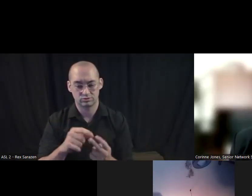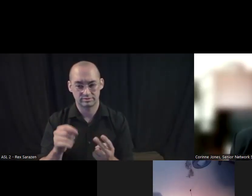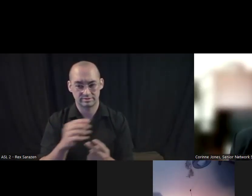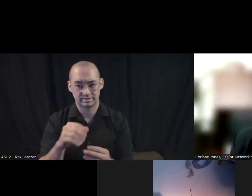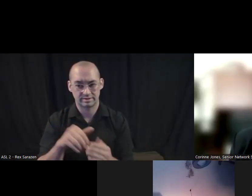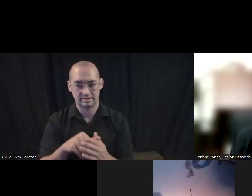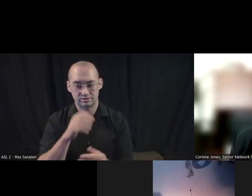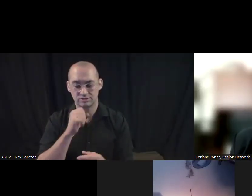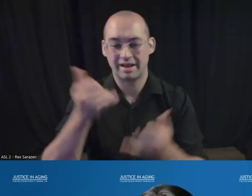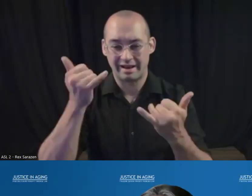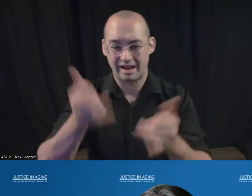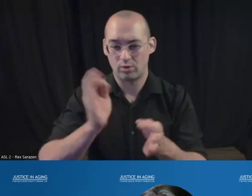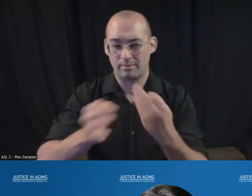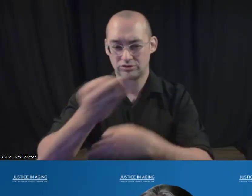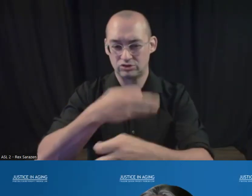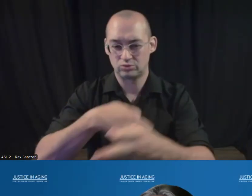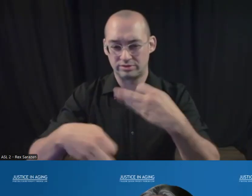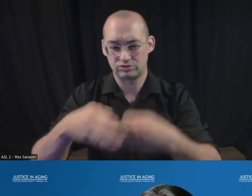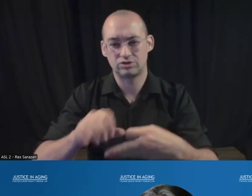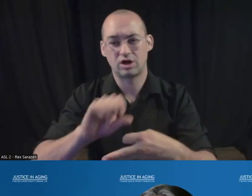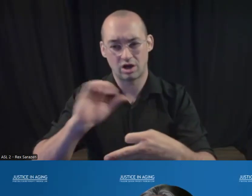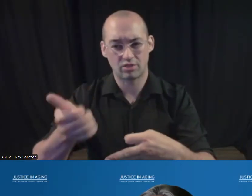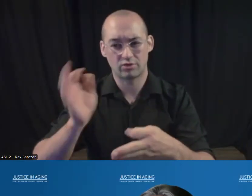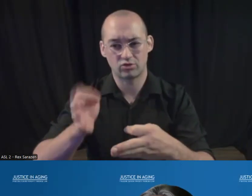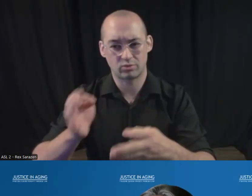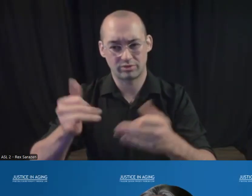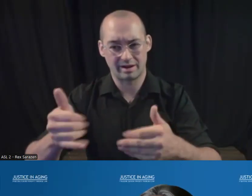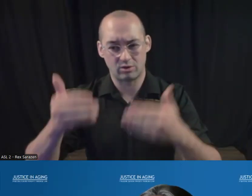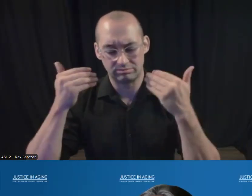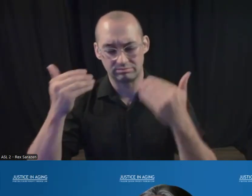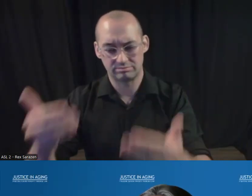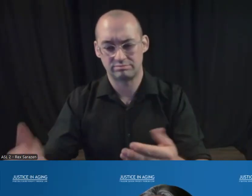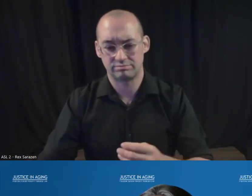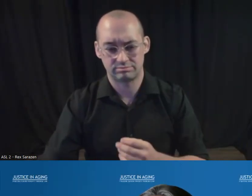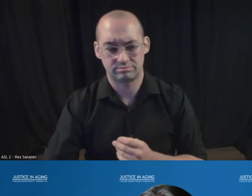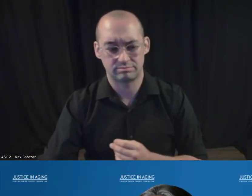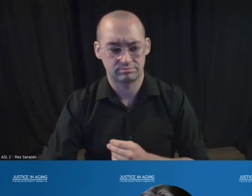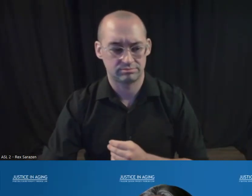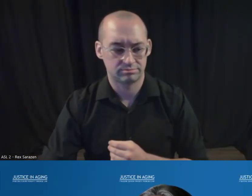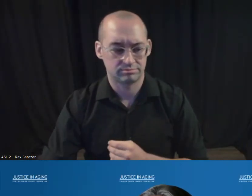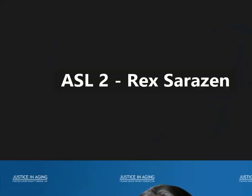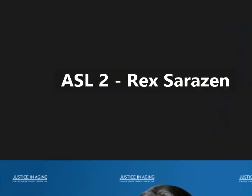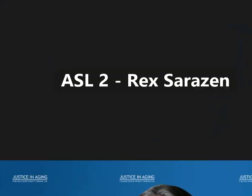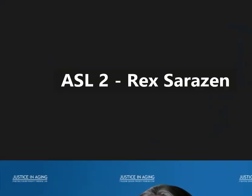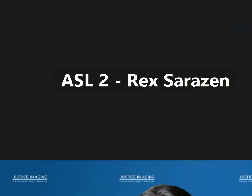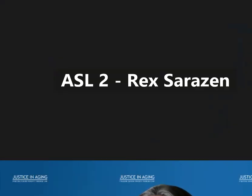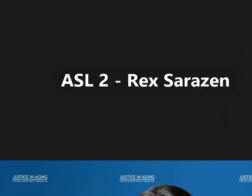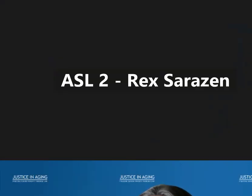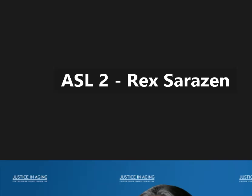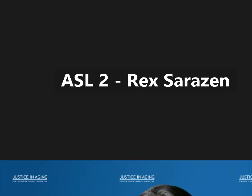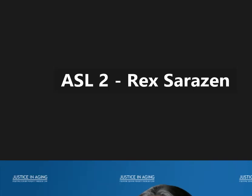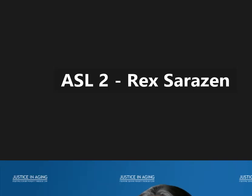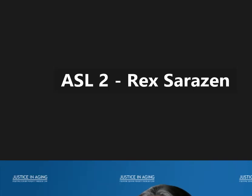and all you can see on the screen is a blurry background and a lot of really white hair, and maybe my pink lipstick.